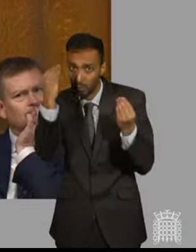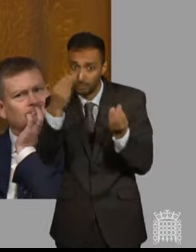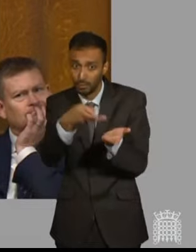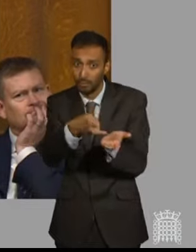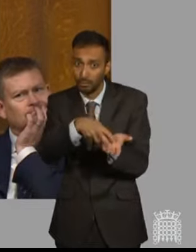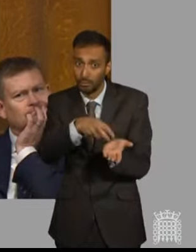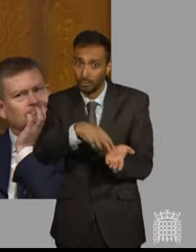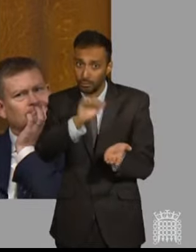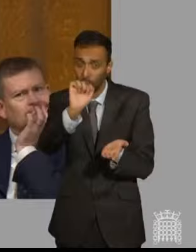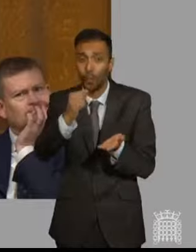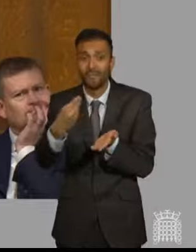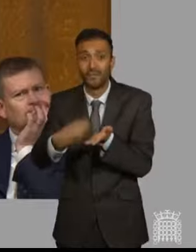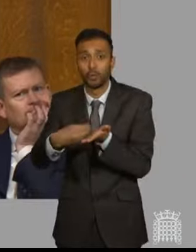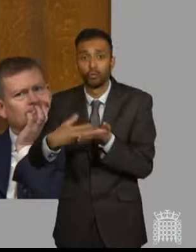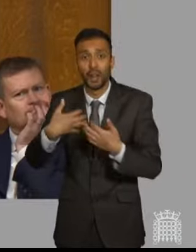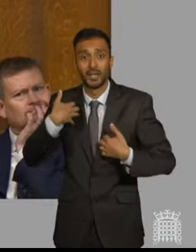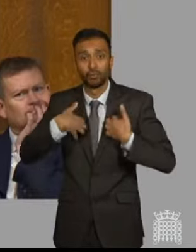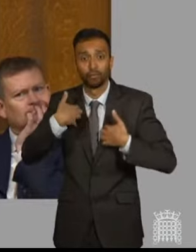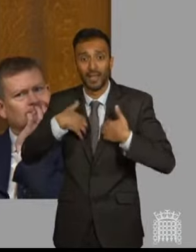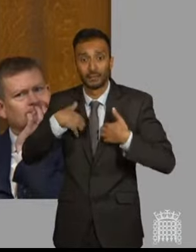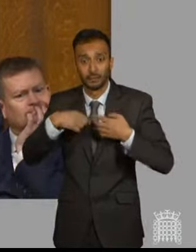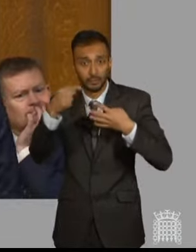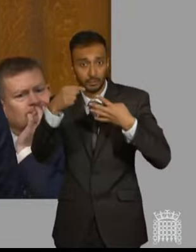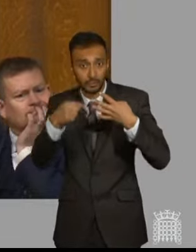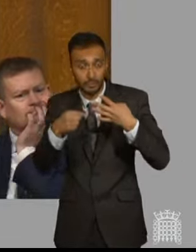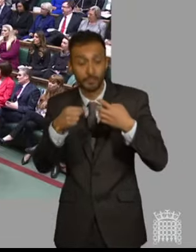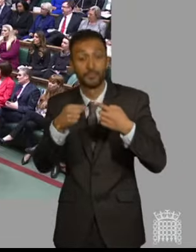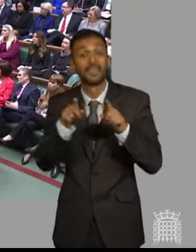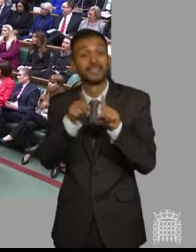of Catamaran Ventures investments?